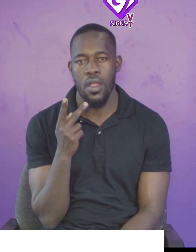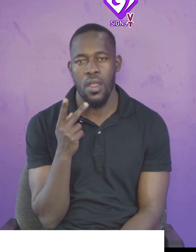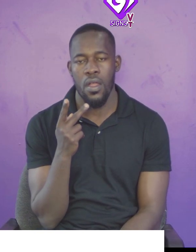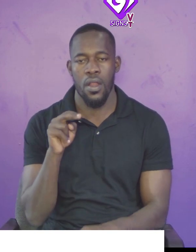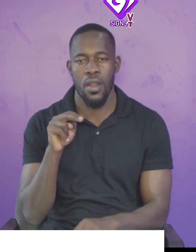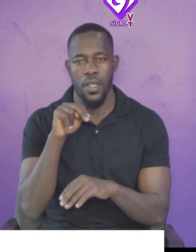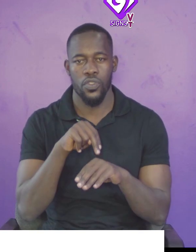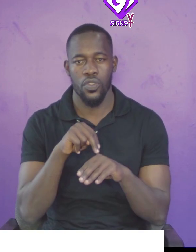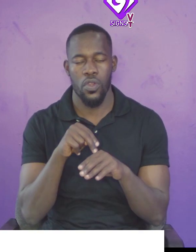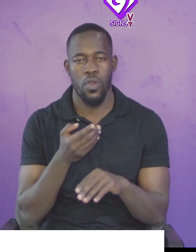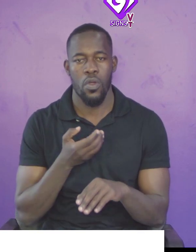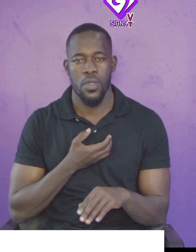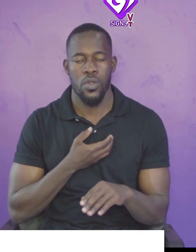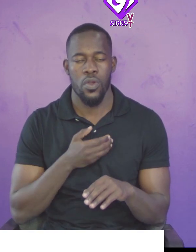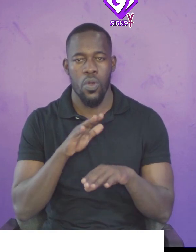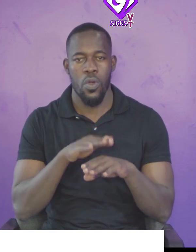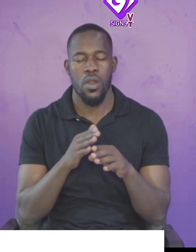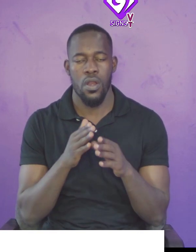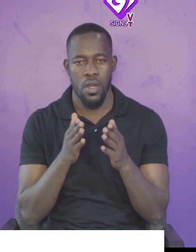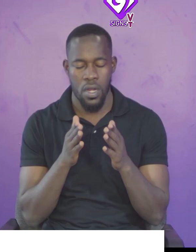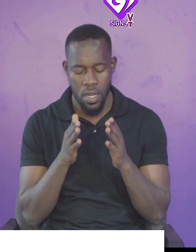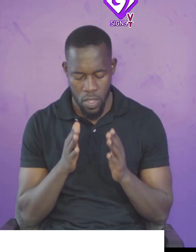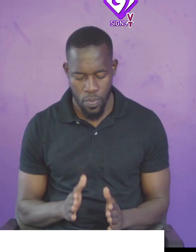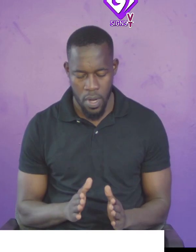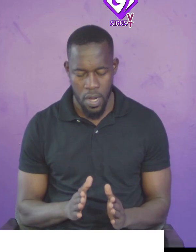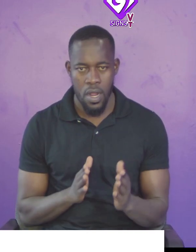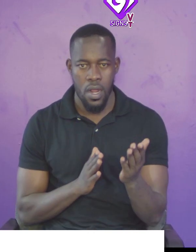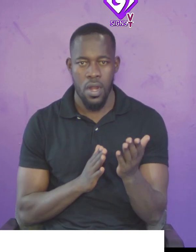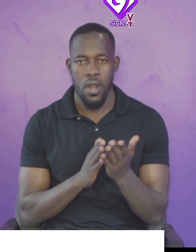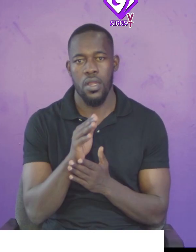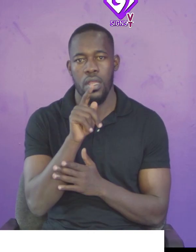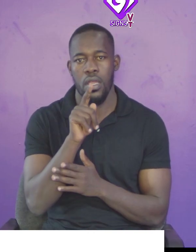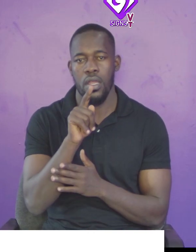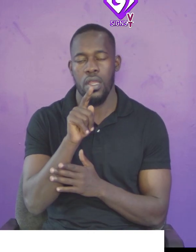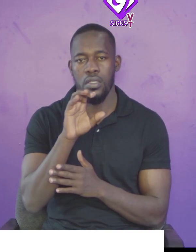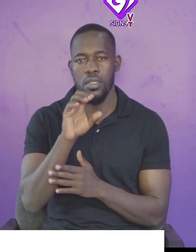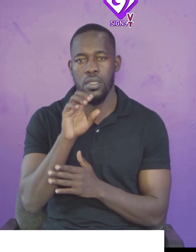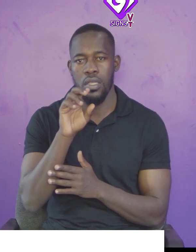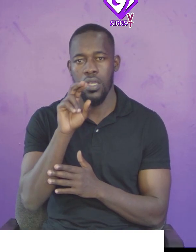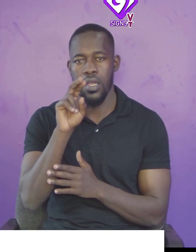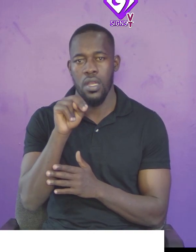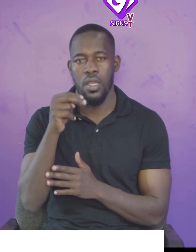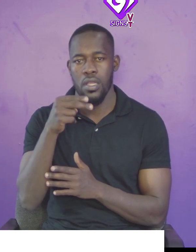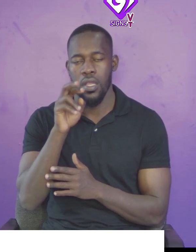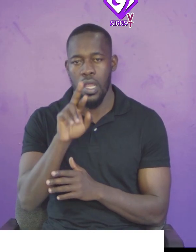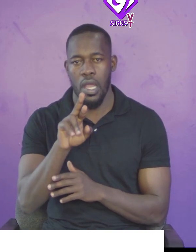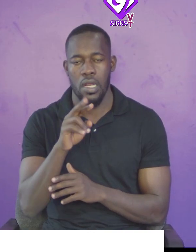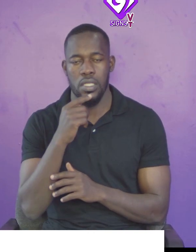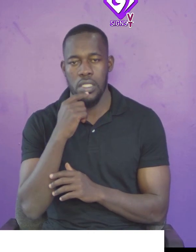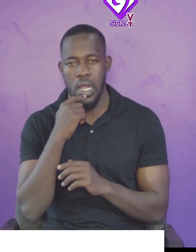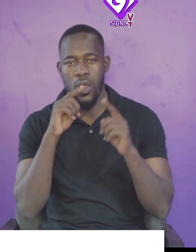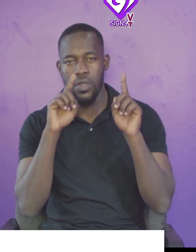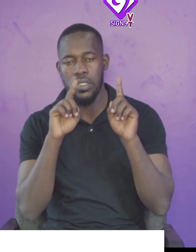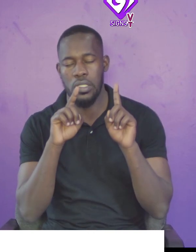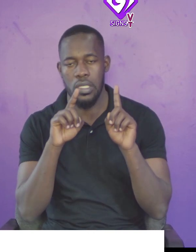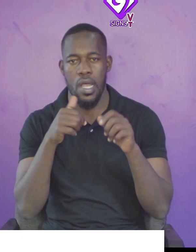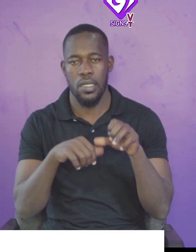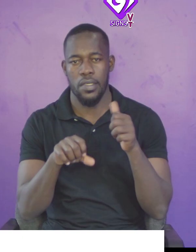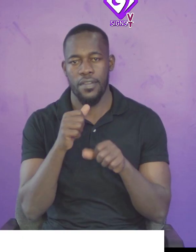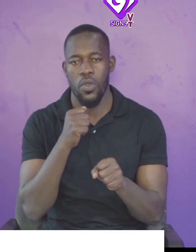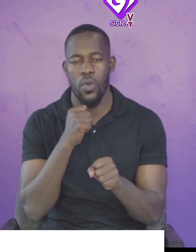National Commission on Human Rights, KNCHR, announced that it is actively working to implement